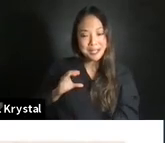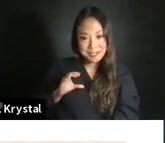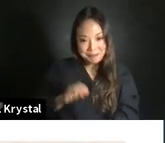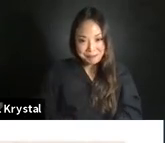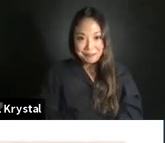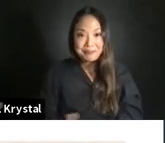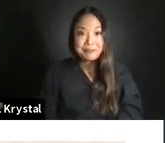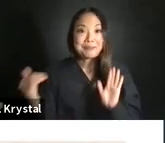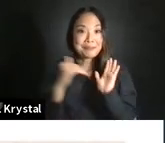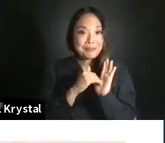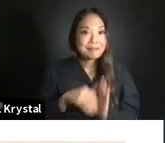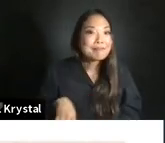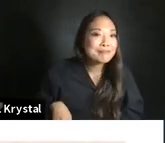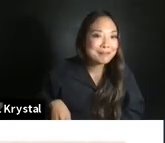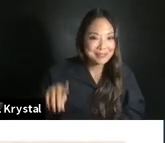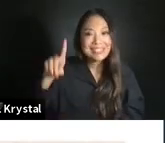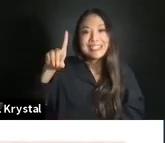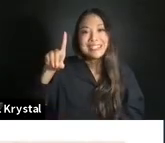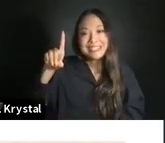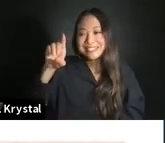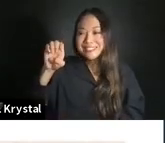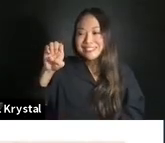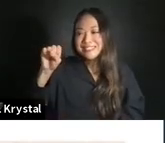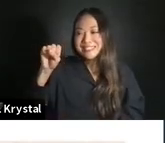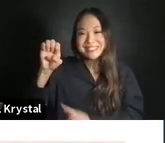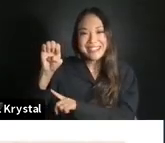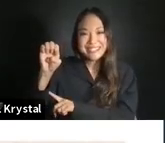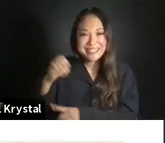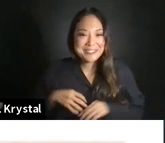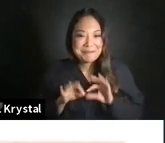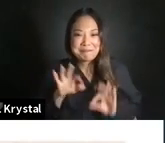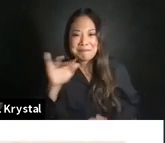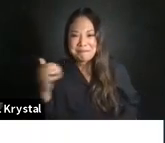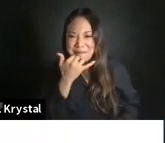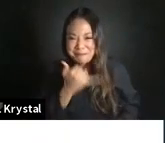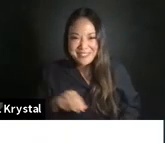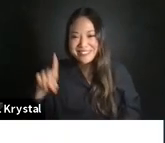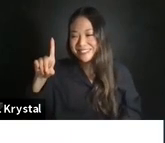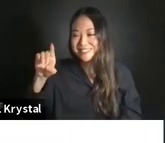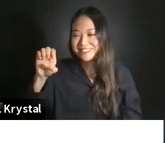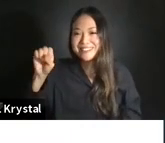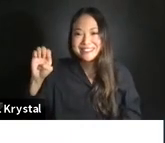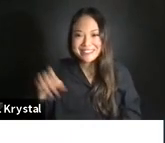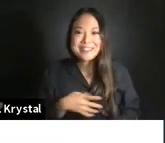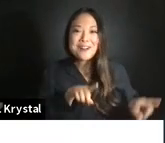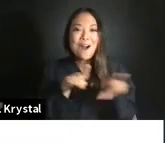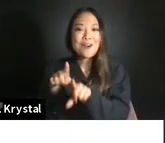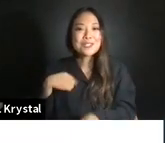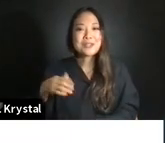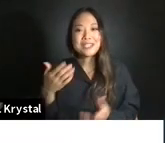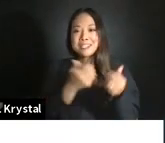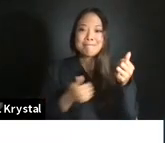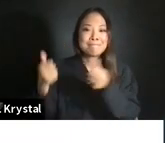excited to have gavin at the helm of the boston latin academy next i'd like to introduce